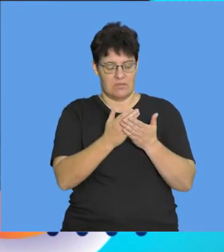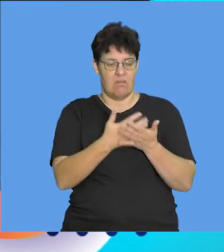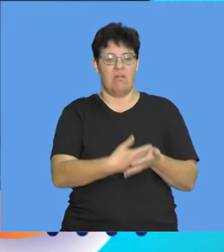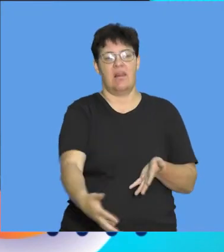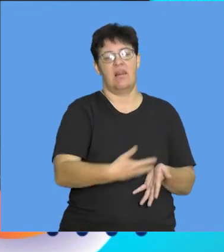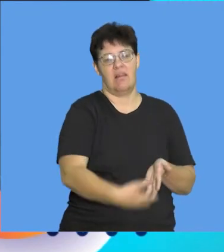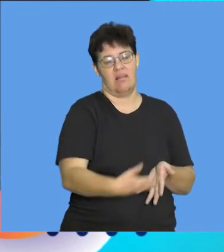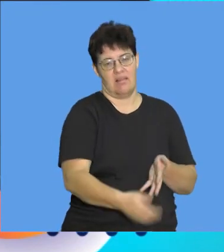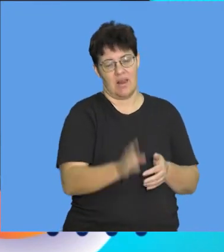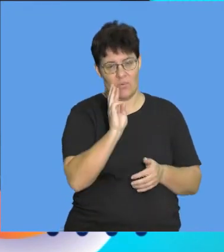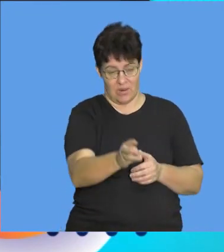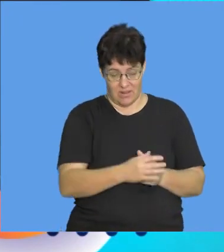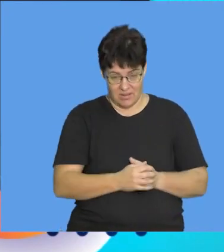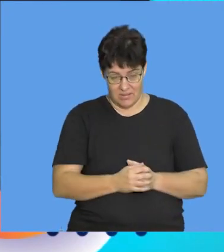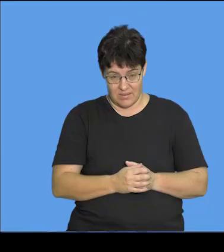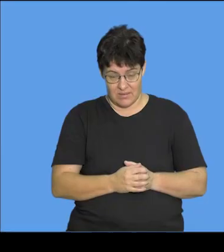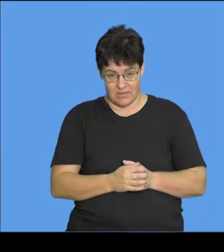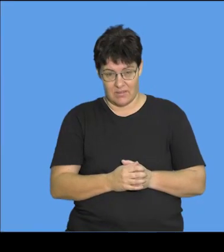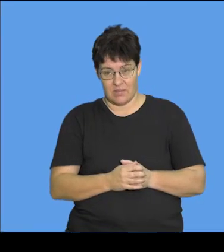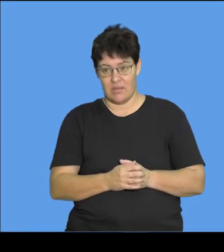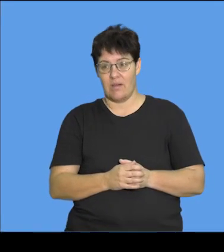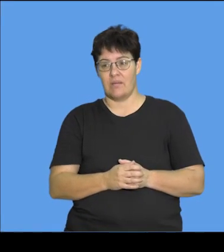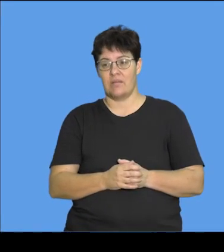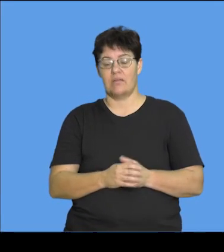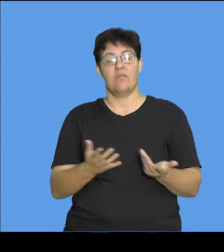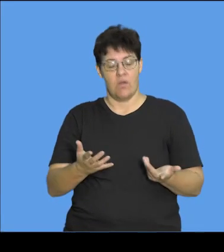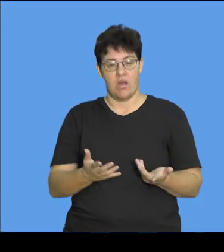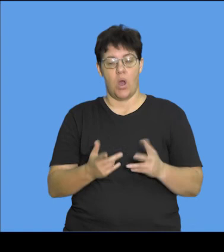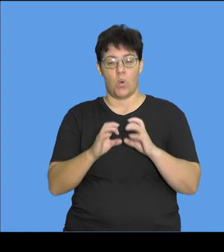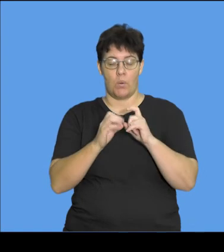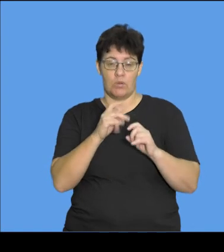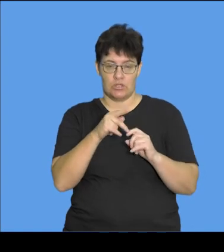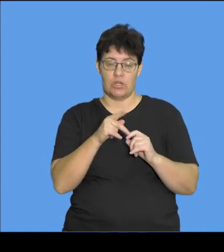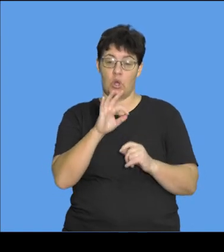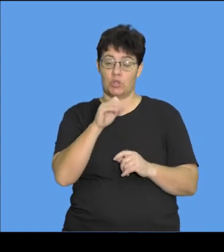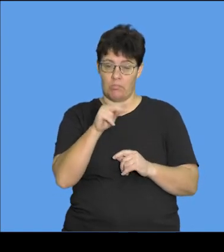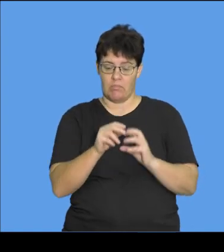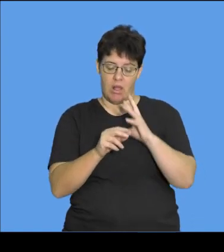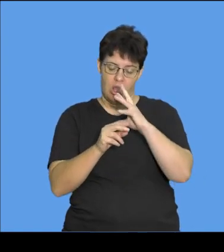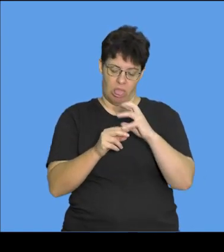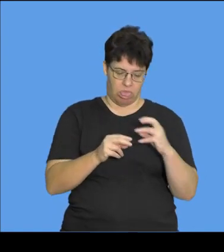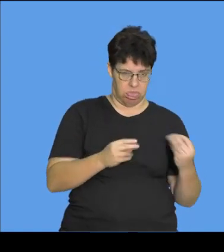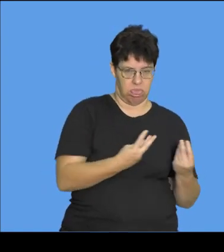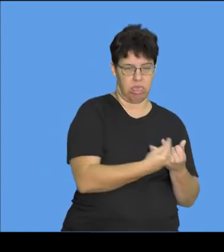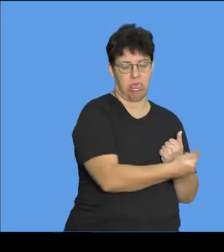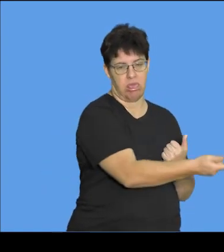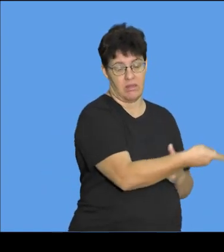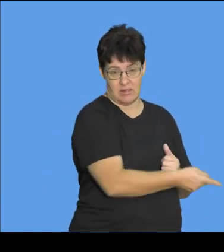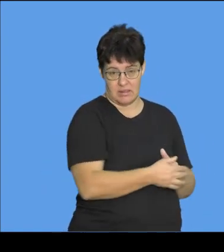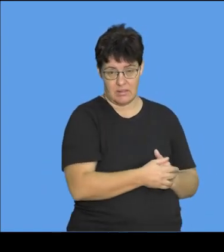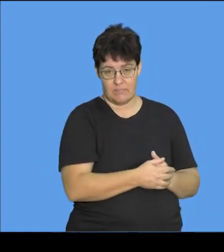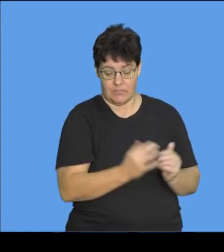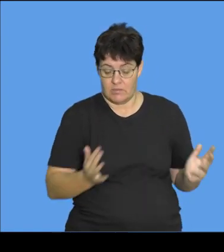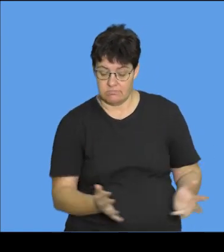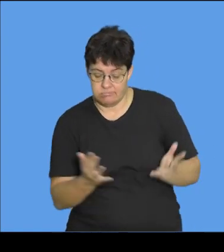released. And that happens predominantly because the corpus luteum has now degenerated and does not stimulate the